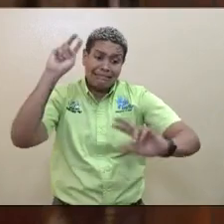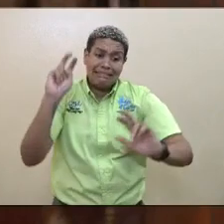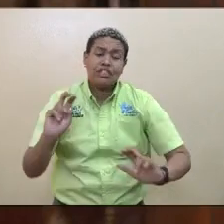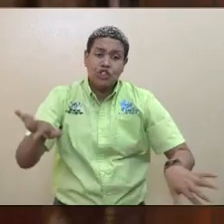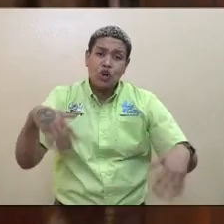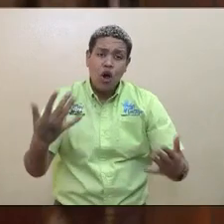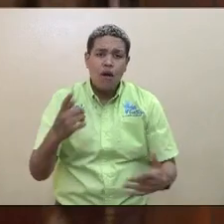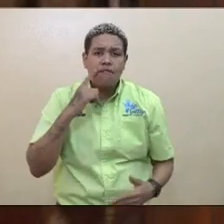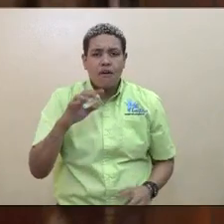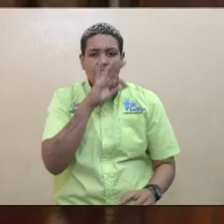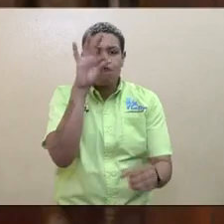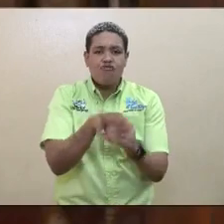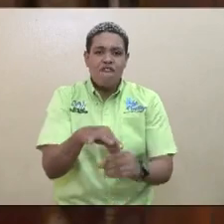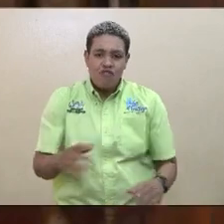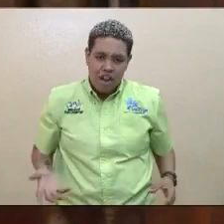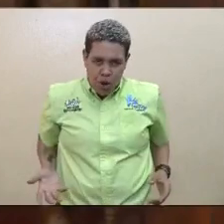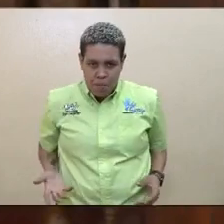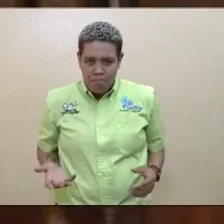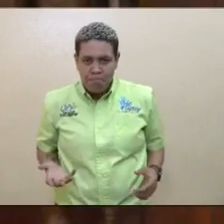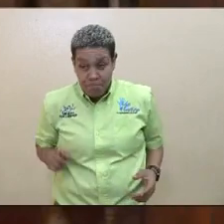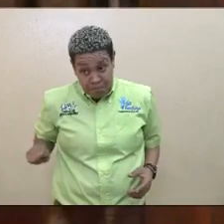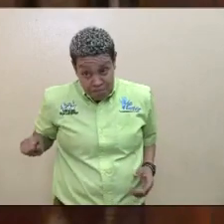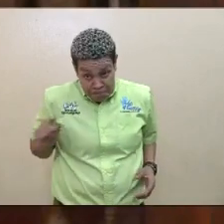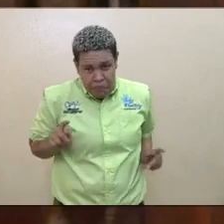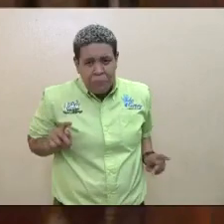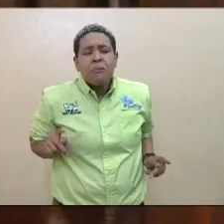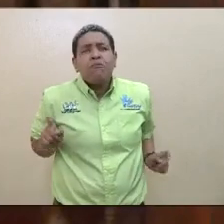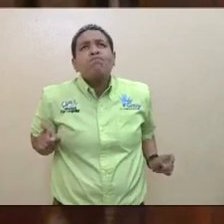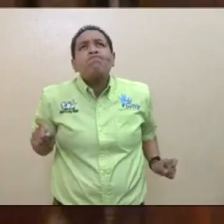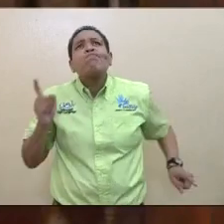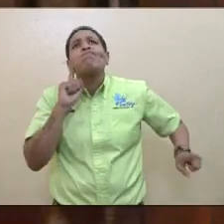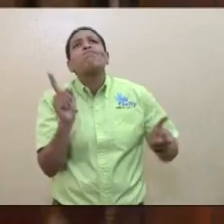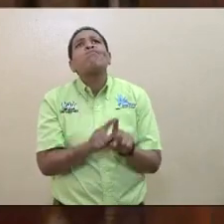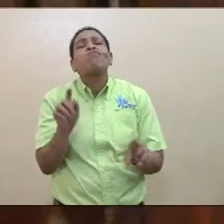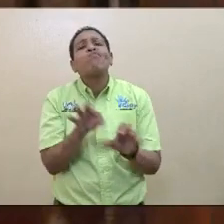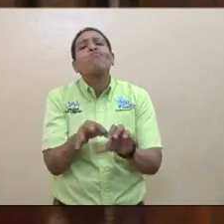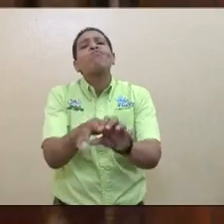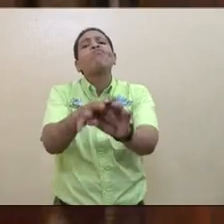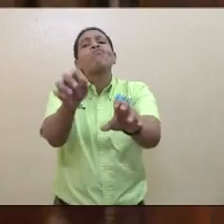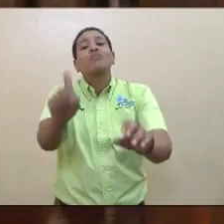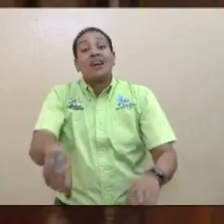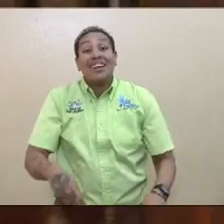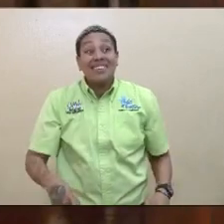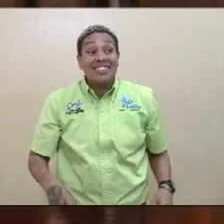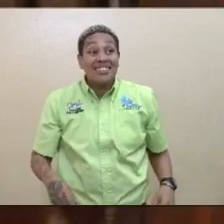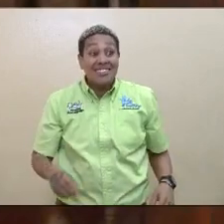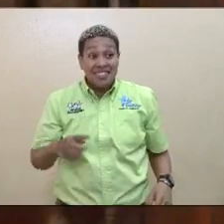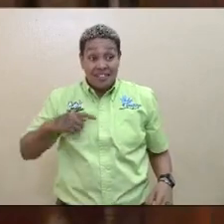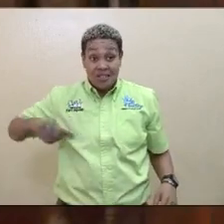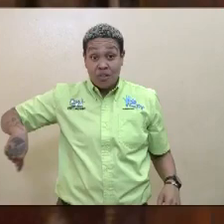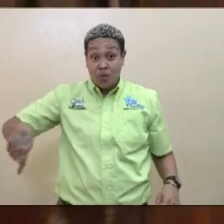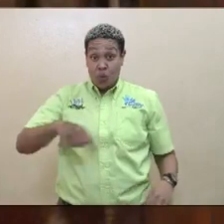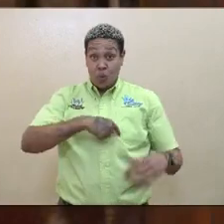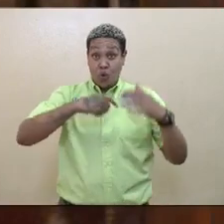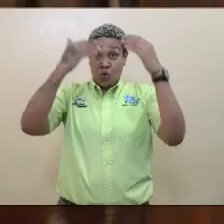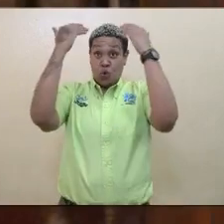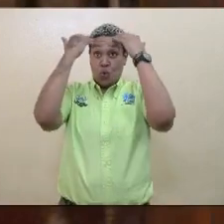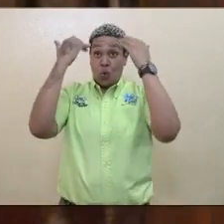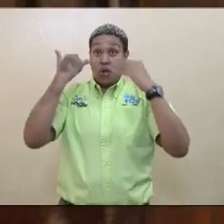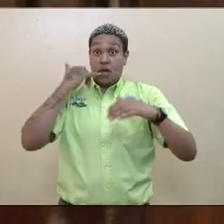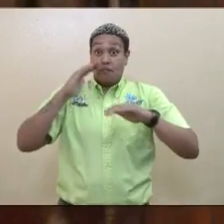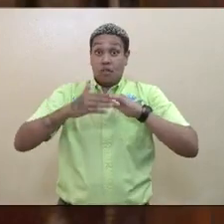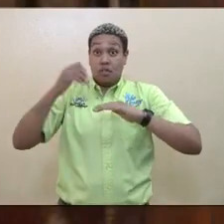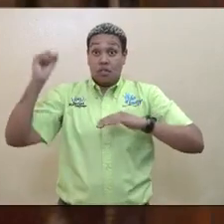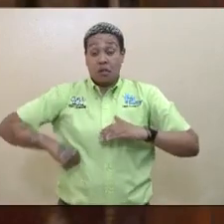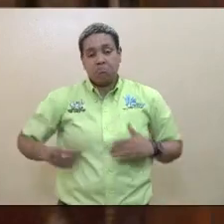of a referendum, the outcome of which no one can predict.